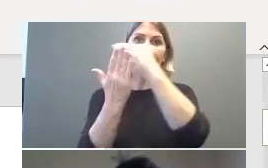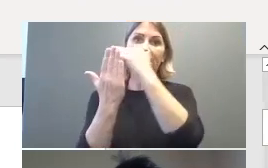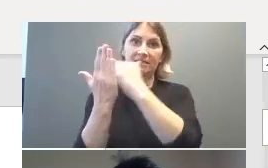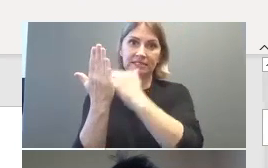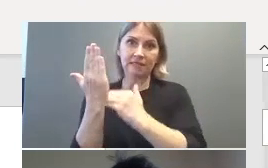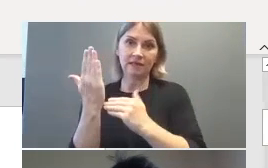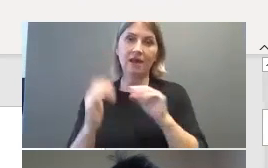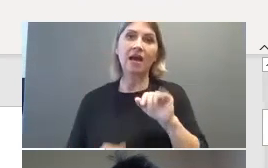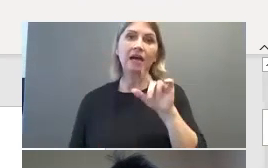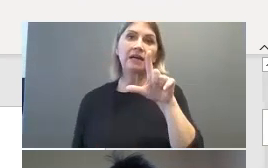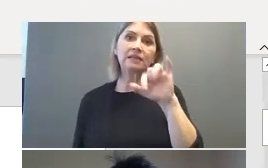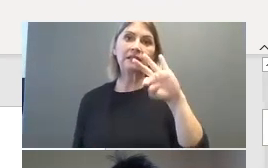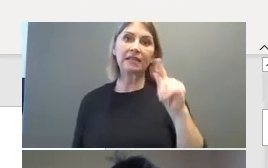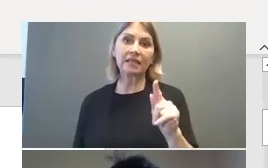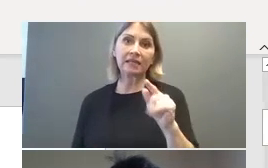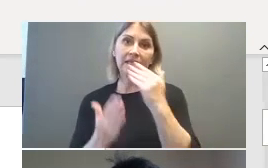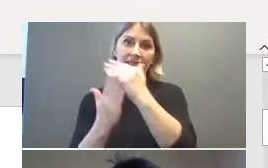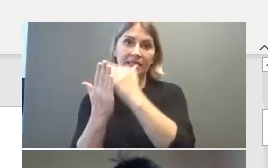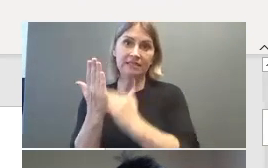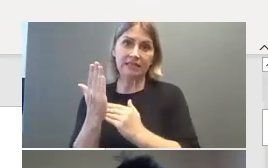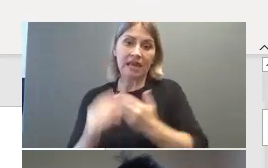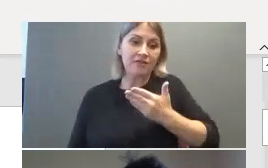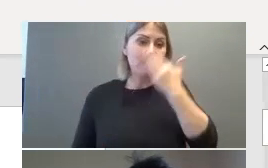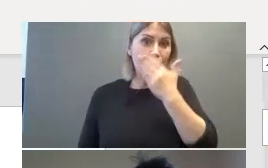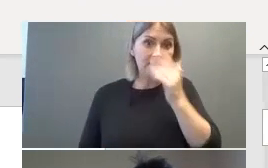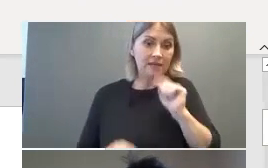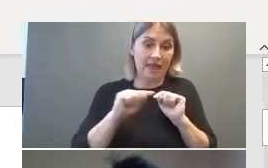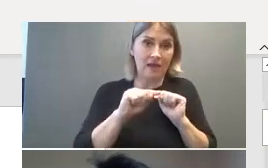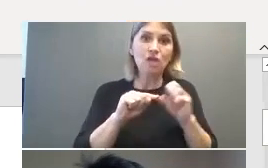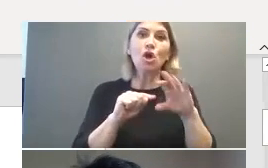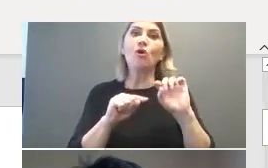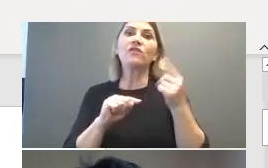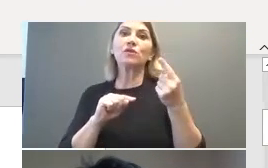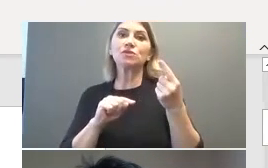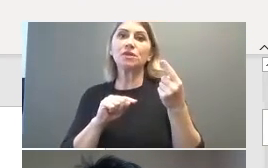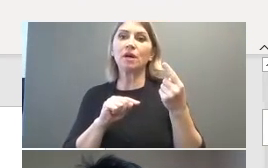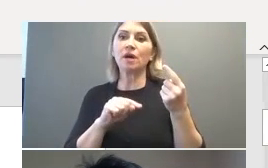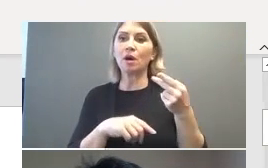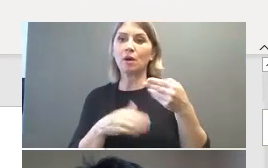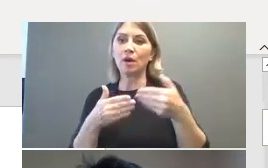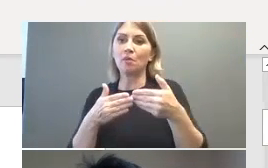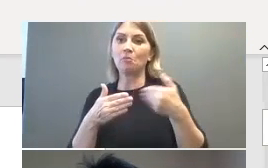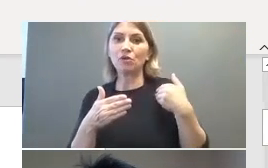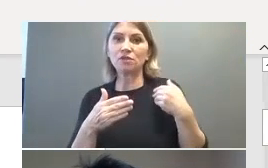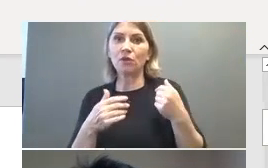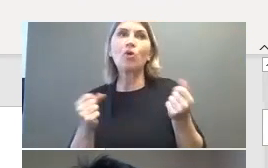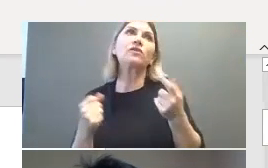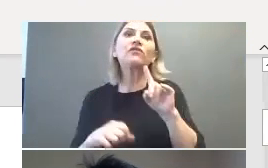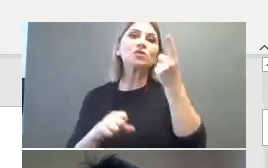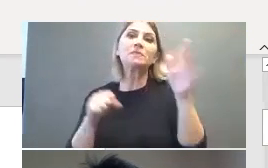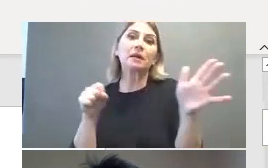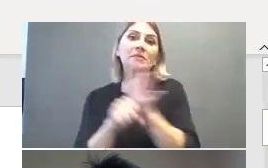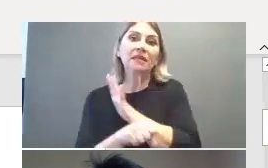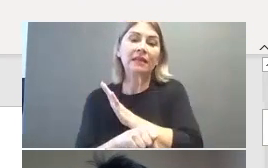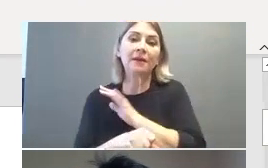are inserting that particular node at the very front all the time. So first post visit, first node to be completed is the first